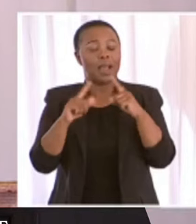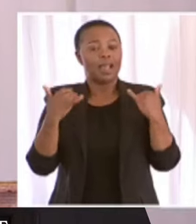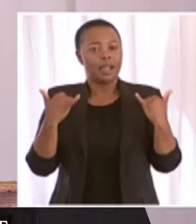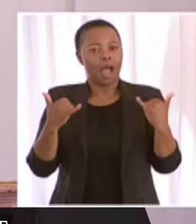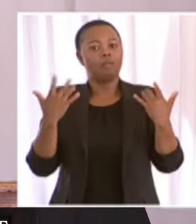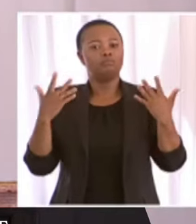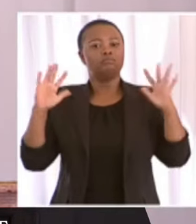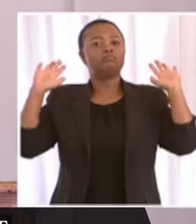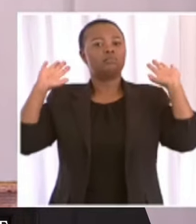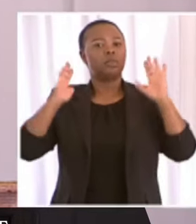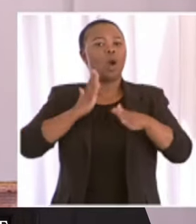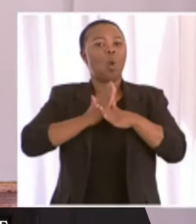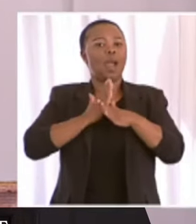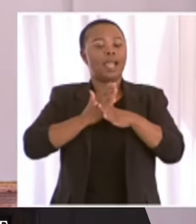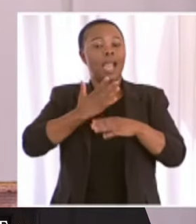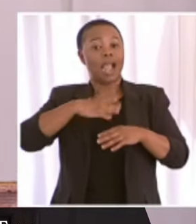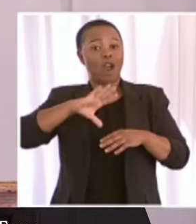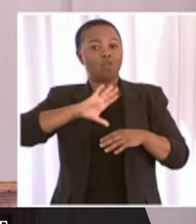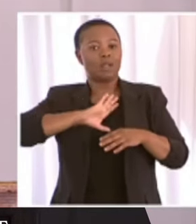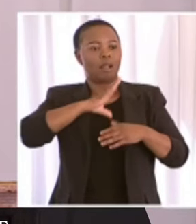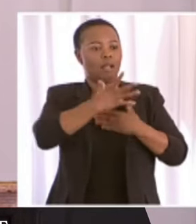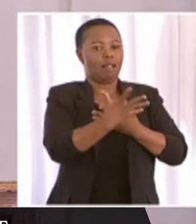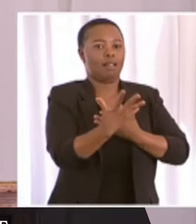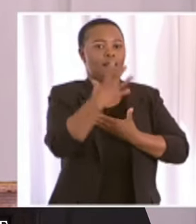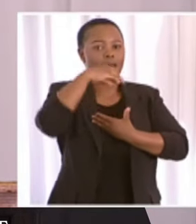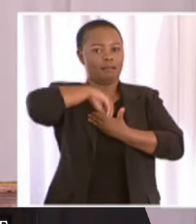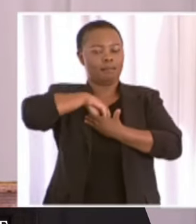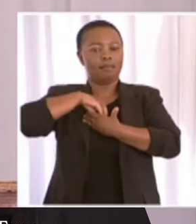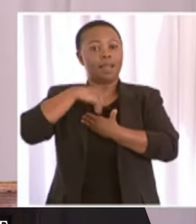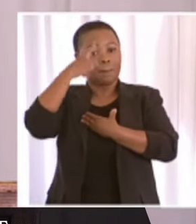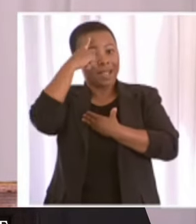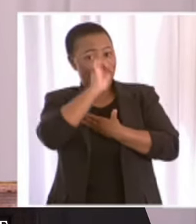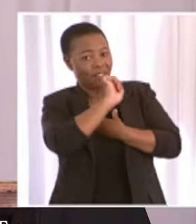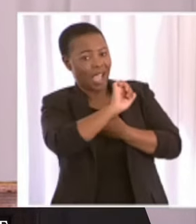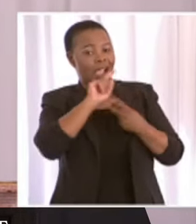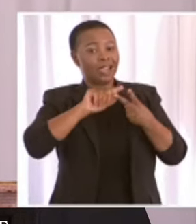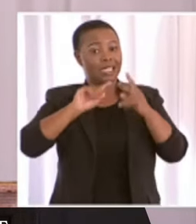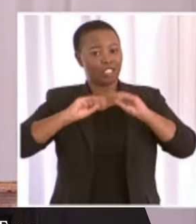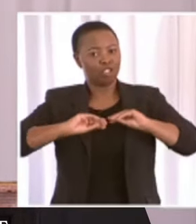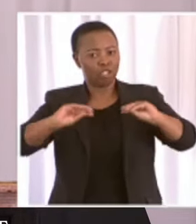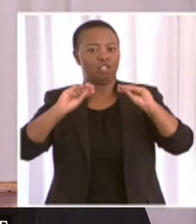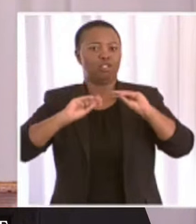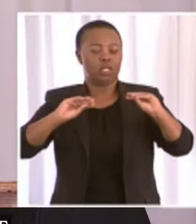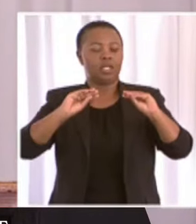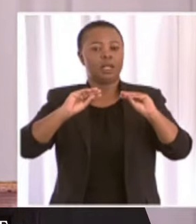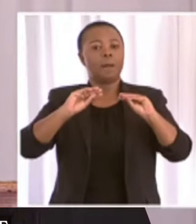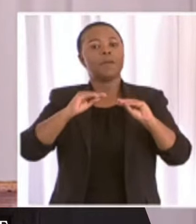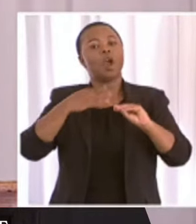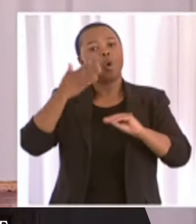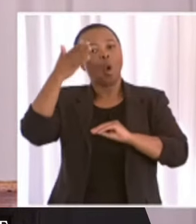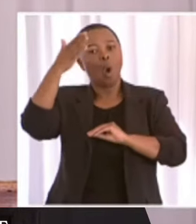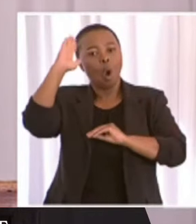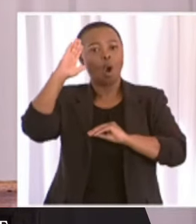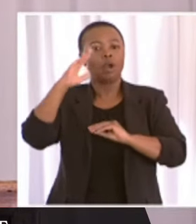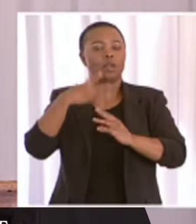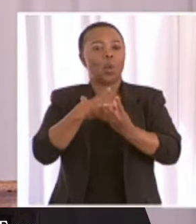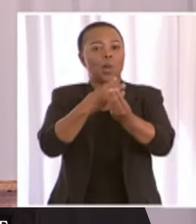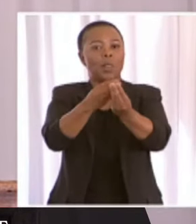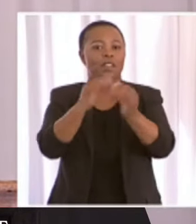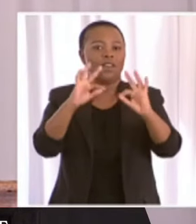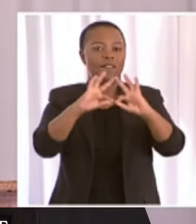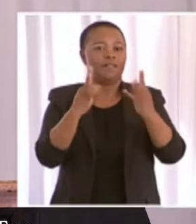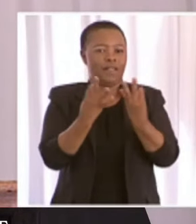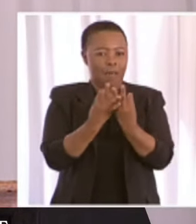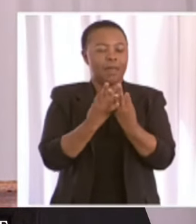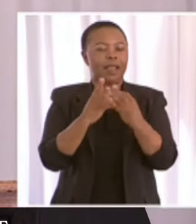his character, belief, and teachings. May God be with your family and friends